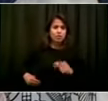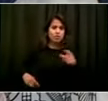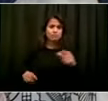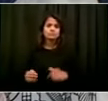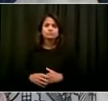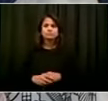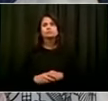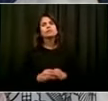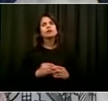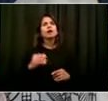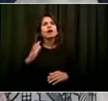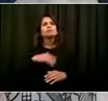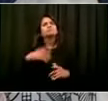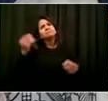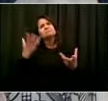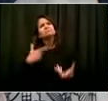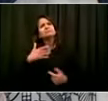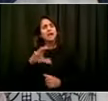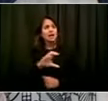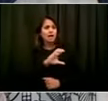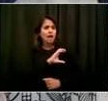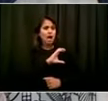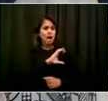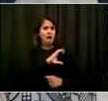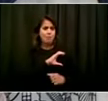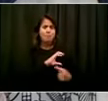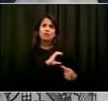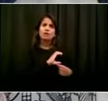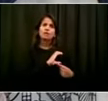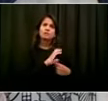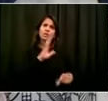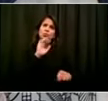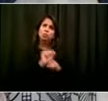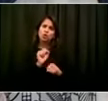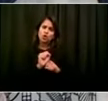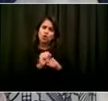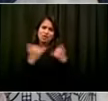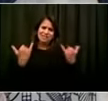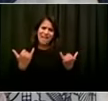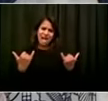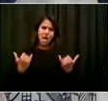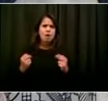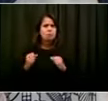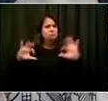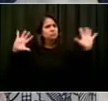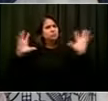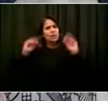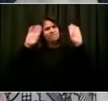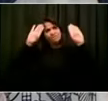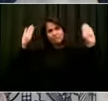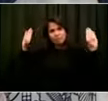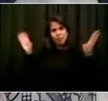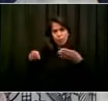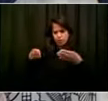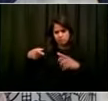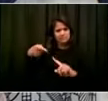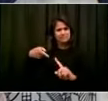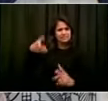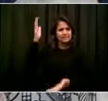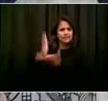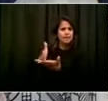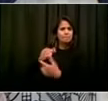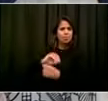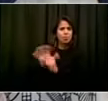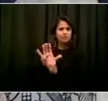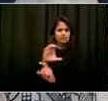for enforcement of COVID rules in the hotspots, and how many additional police officers you plan to add to the mix? Yeah,